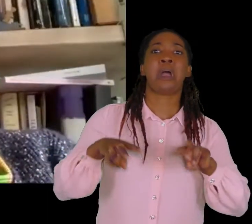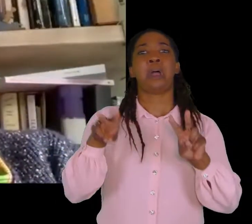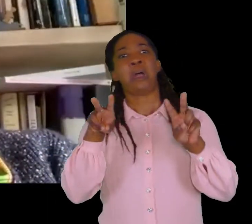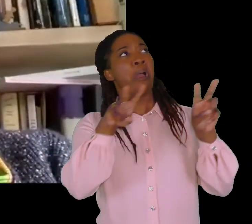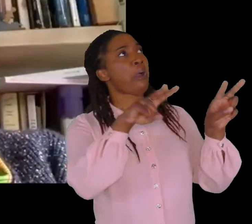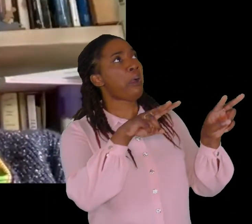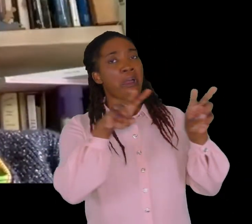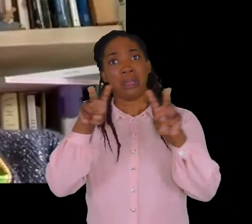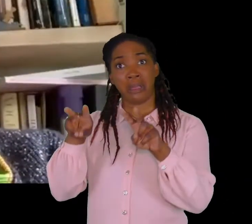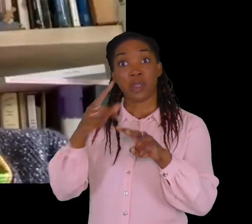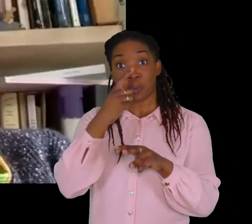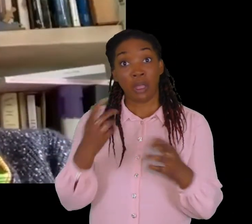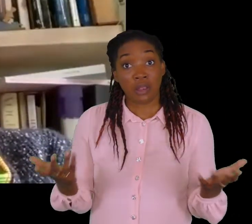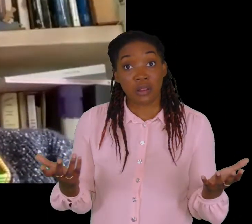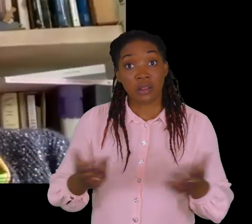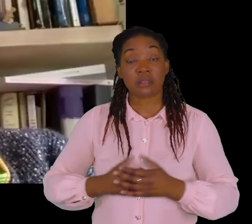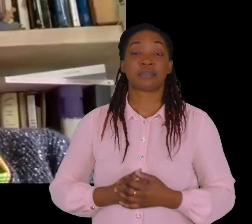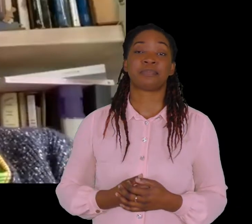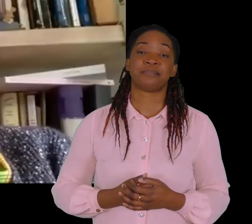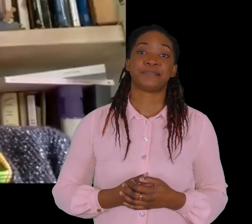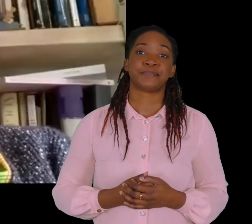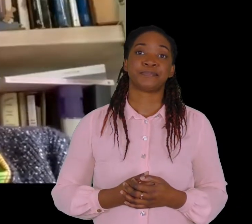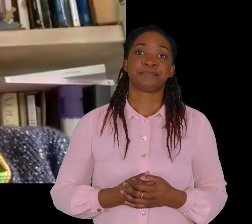to the next. And